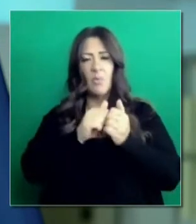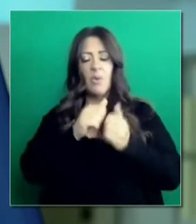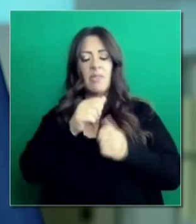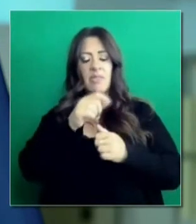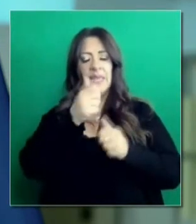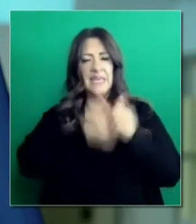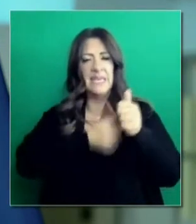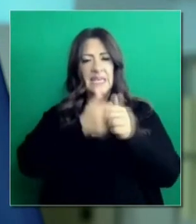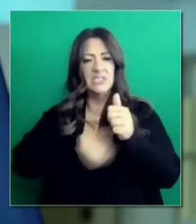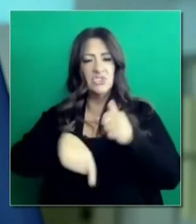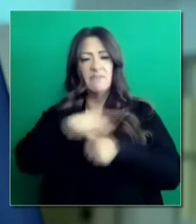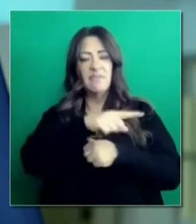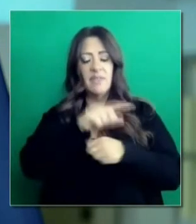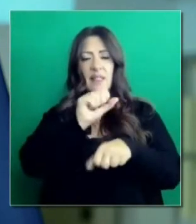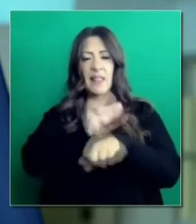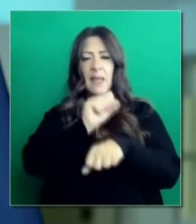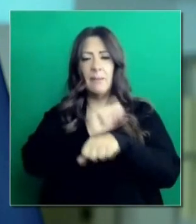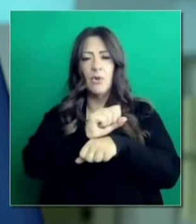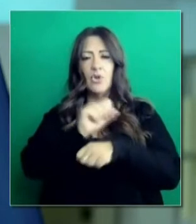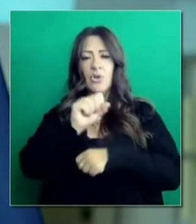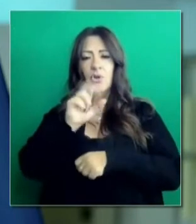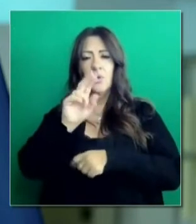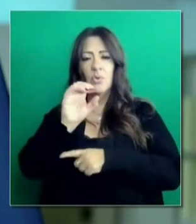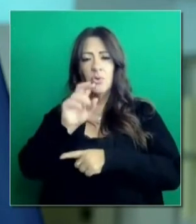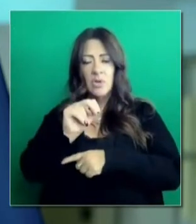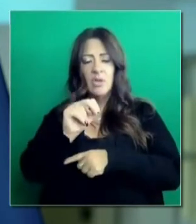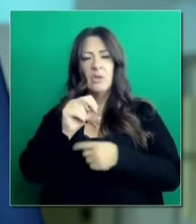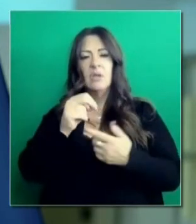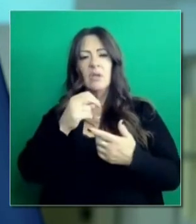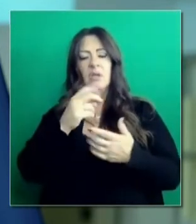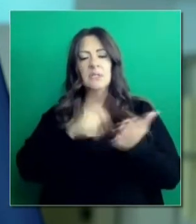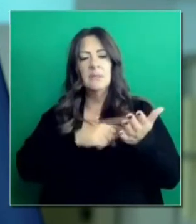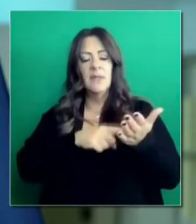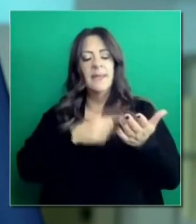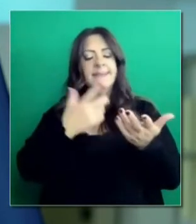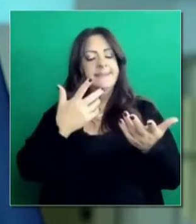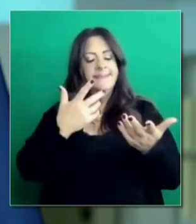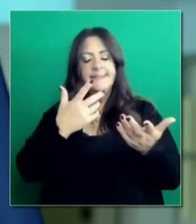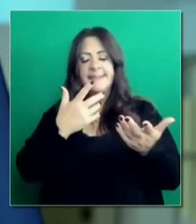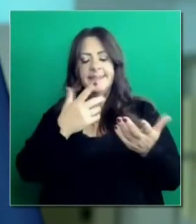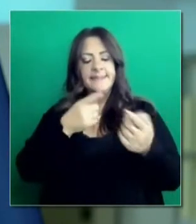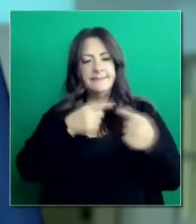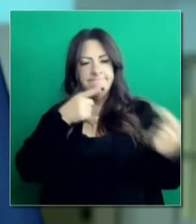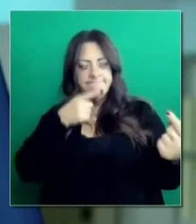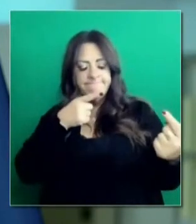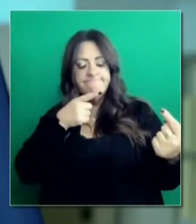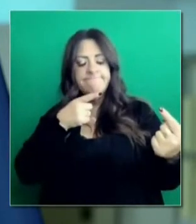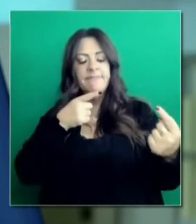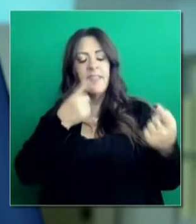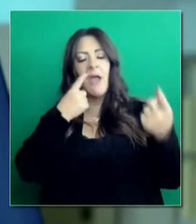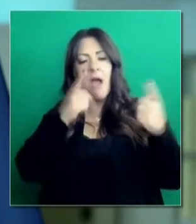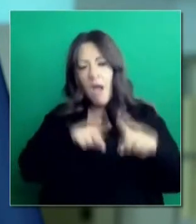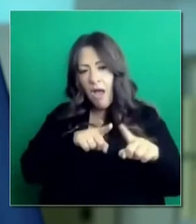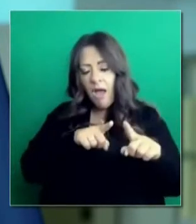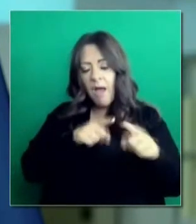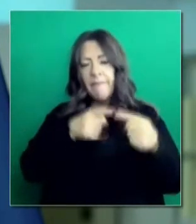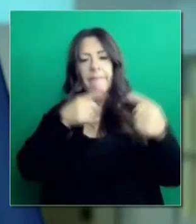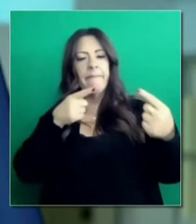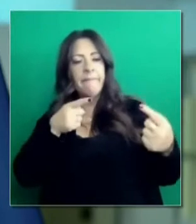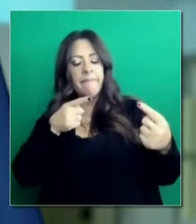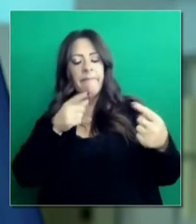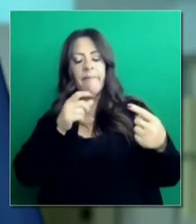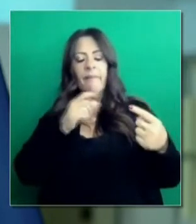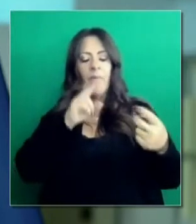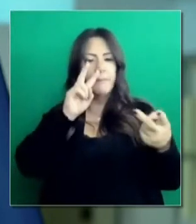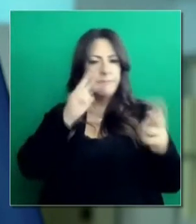bad days. We had some days where there was misunderstanding, some stress. But we worked through all those differences as part of the give and take of the collective bargaining